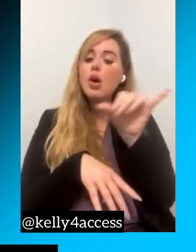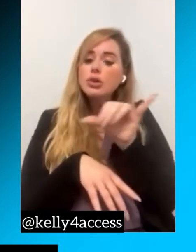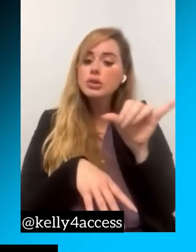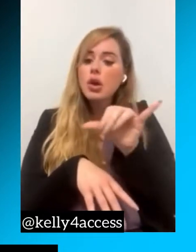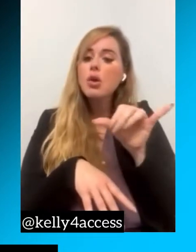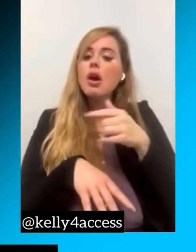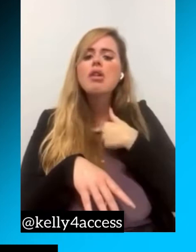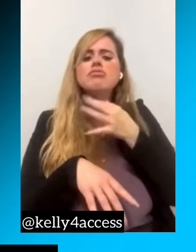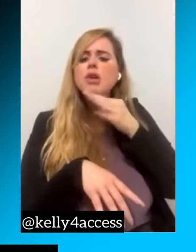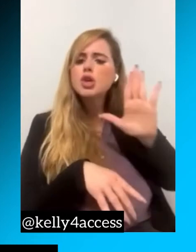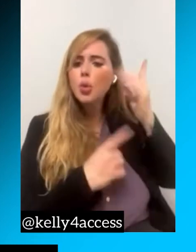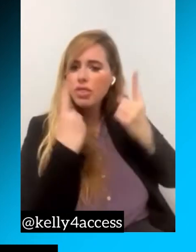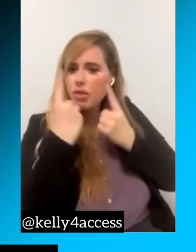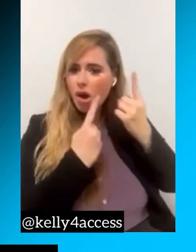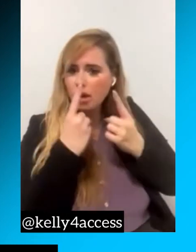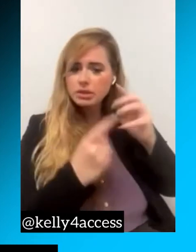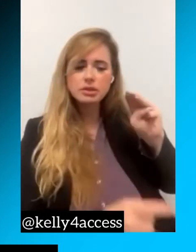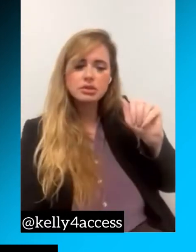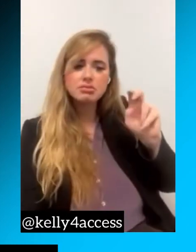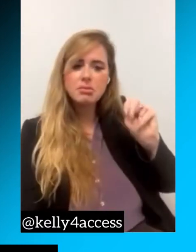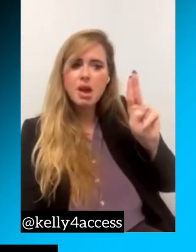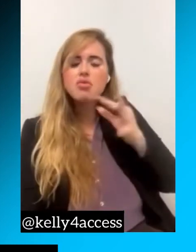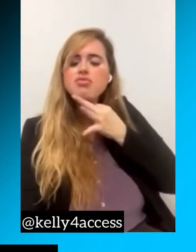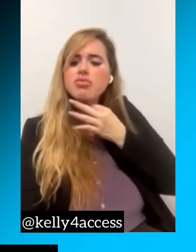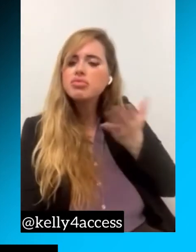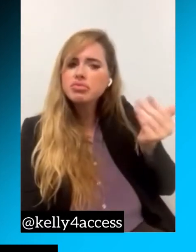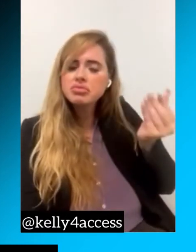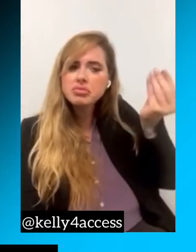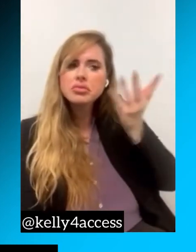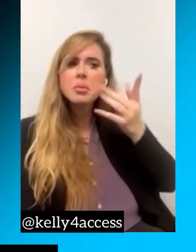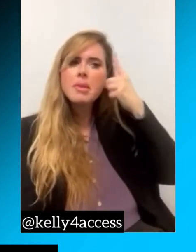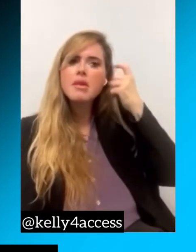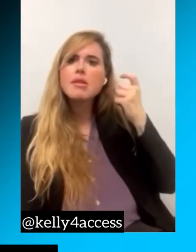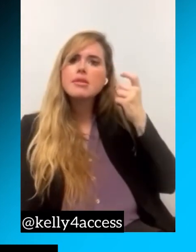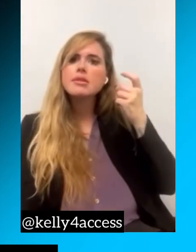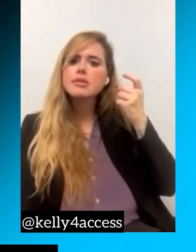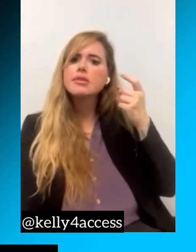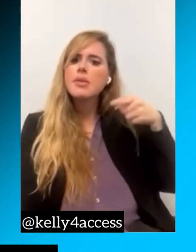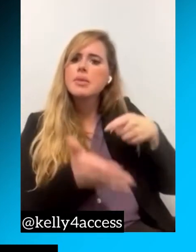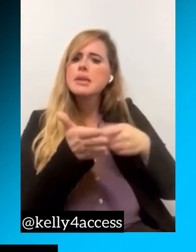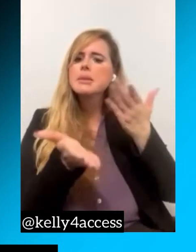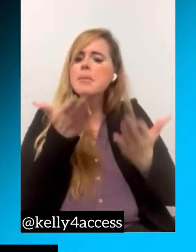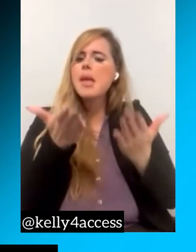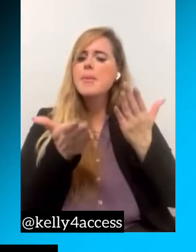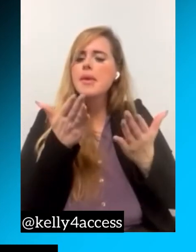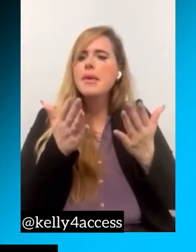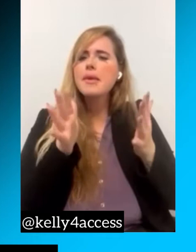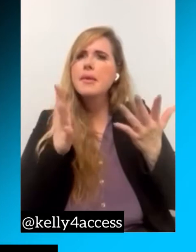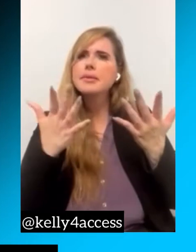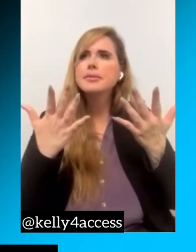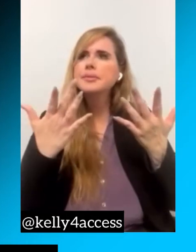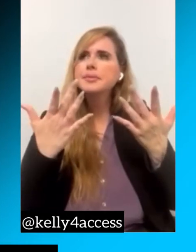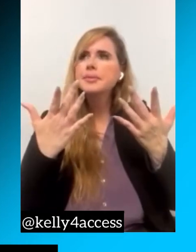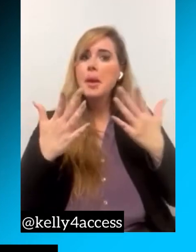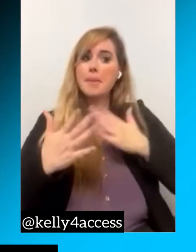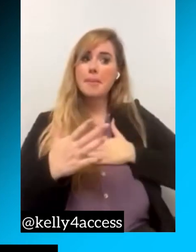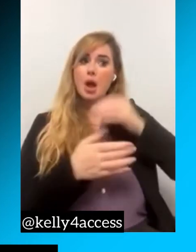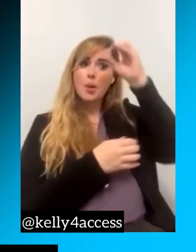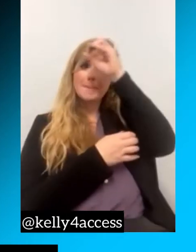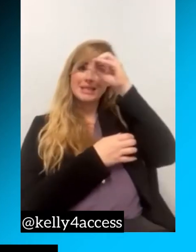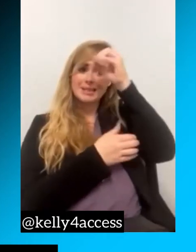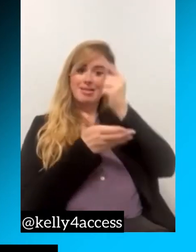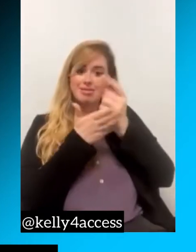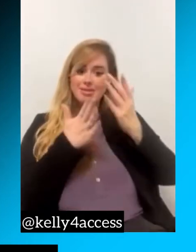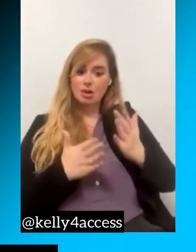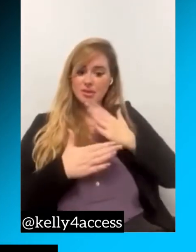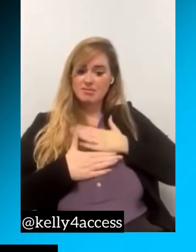on this, Mario, because I think this might be a little bit of a cross between my opinion as a therapist and my opinion as the person